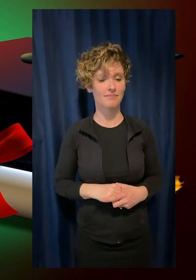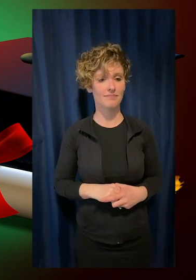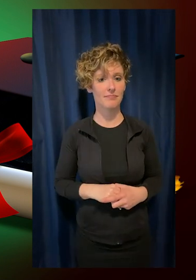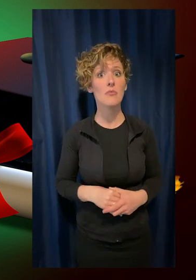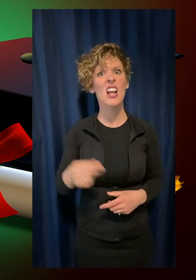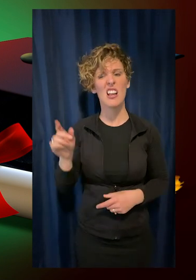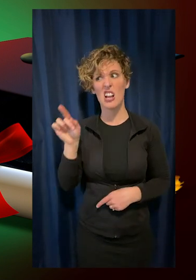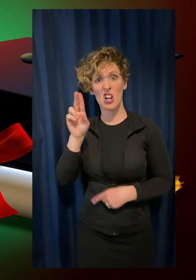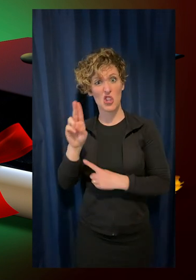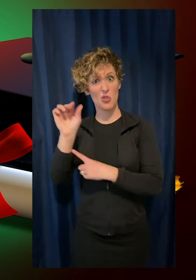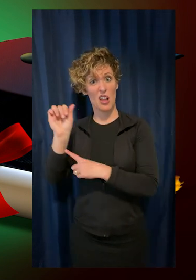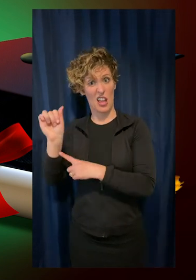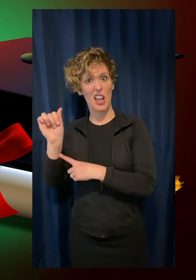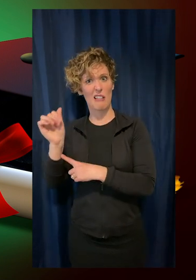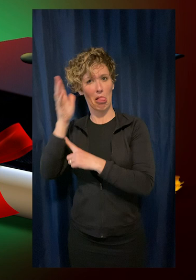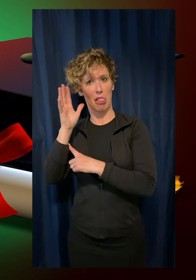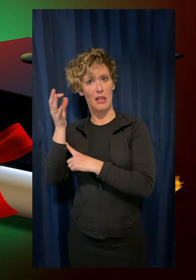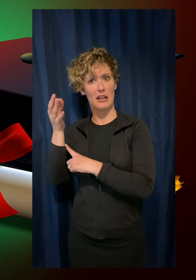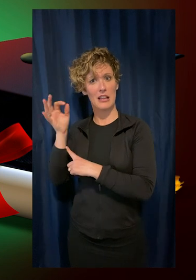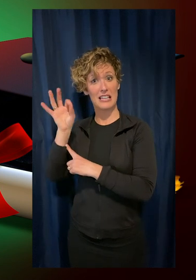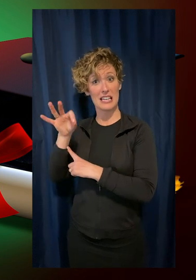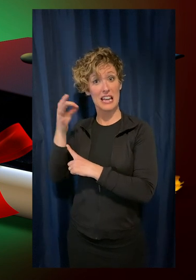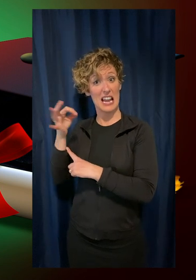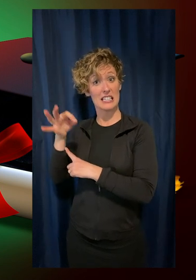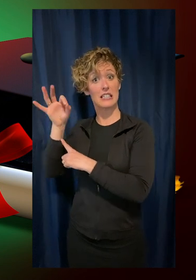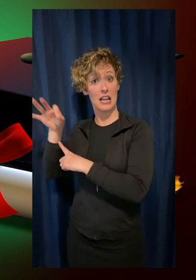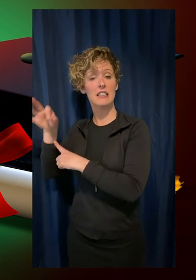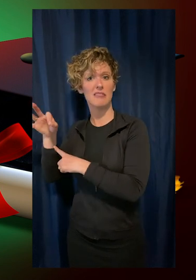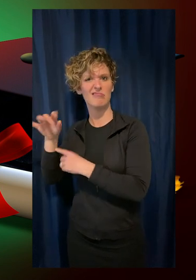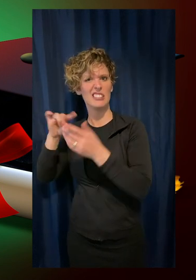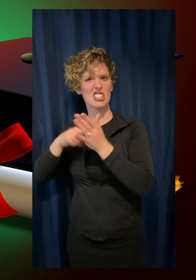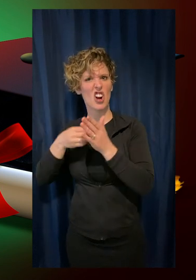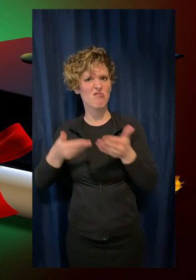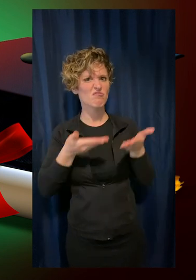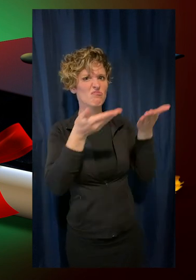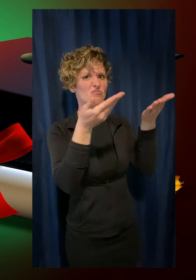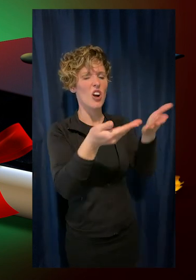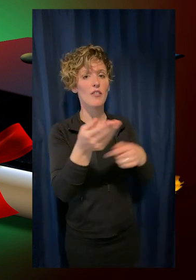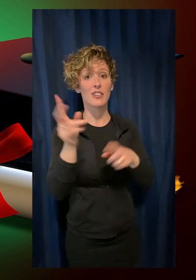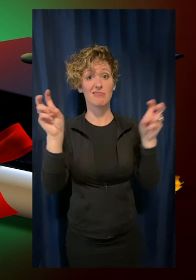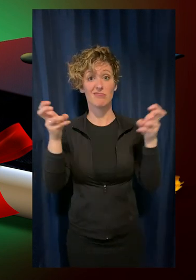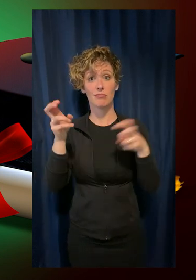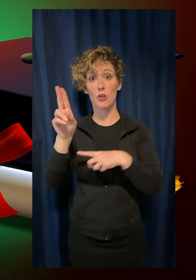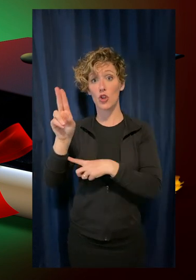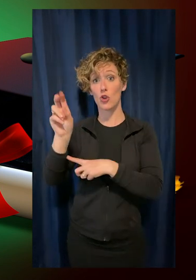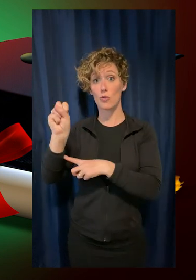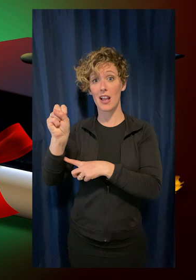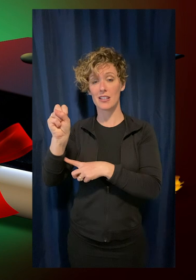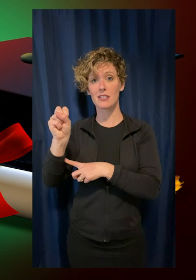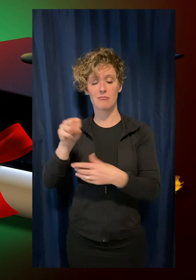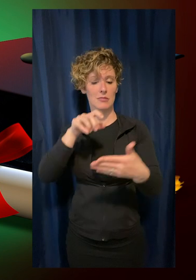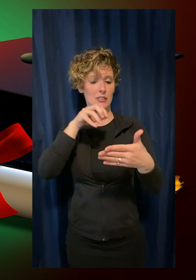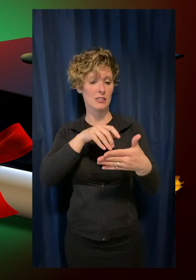in 1999, the University of Alaska began offering the UA Scholars Award. It